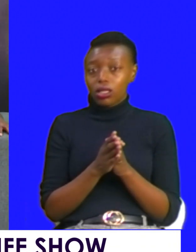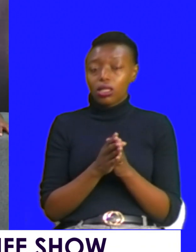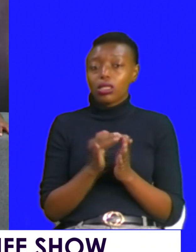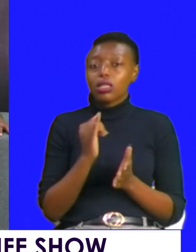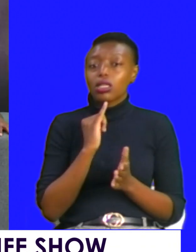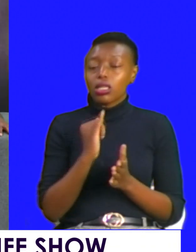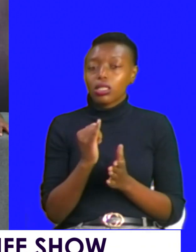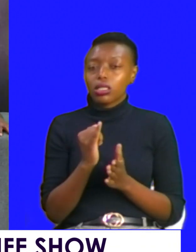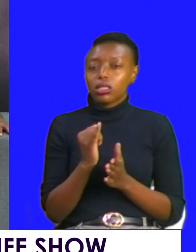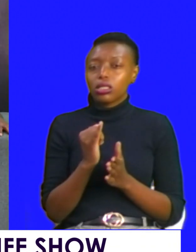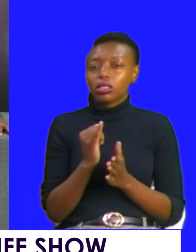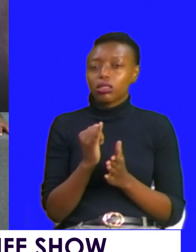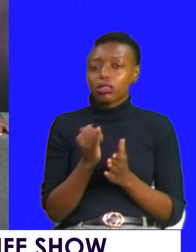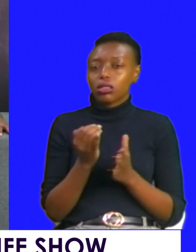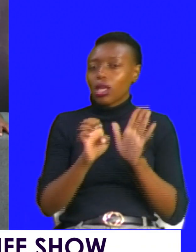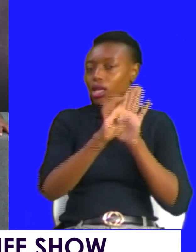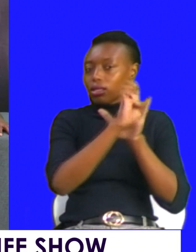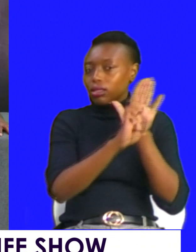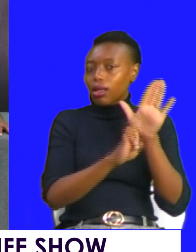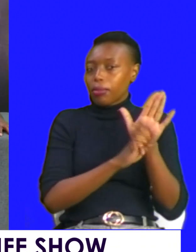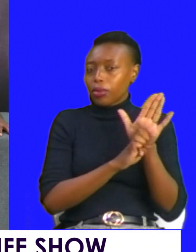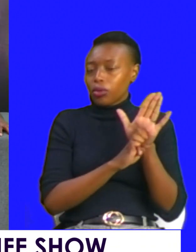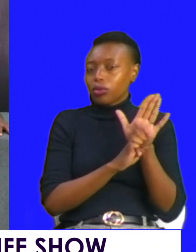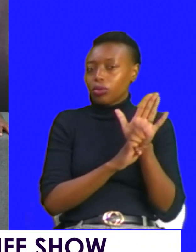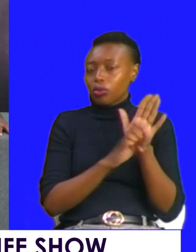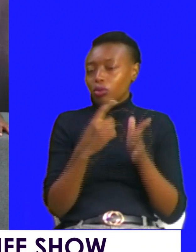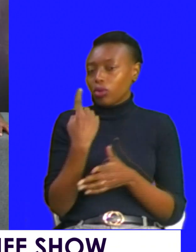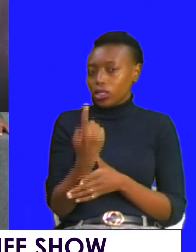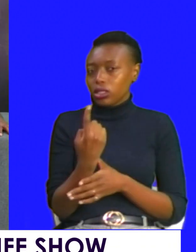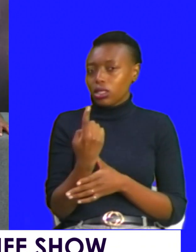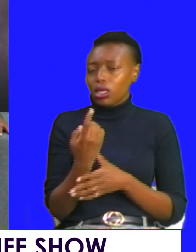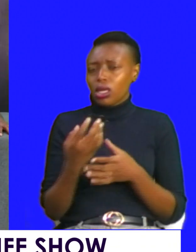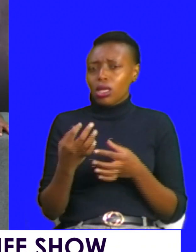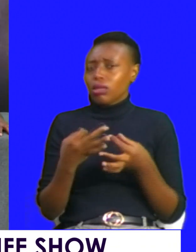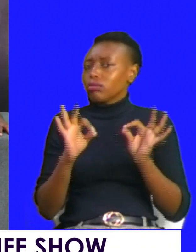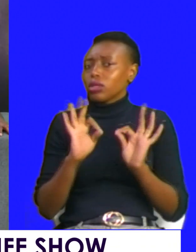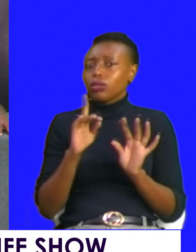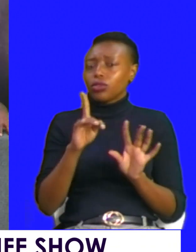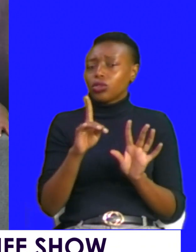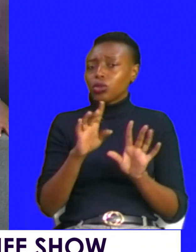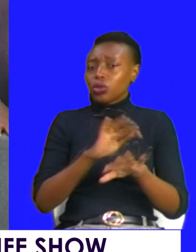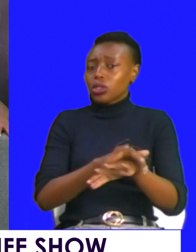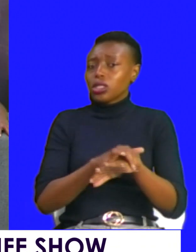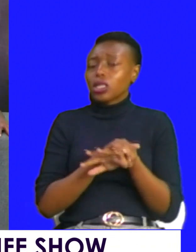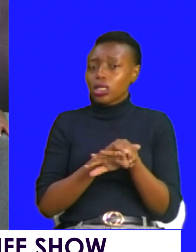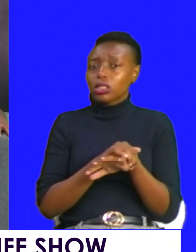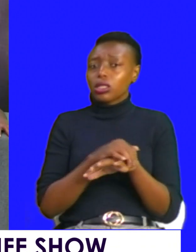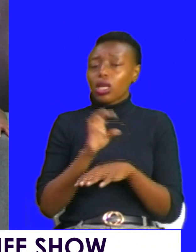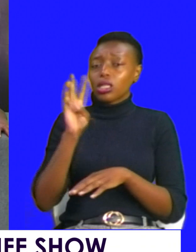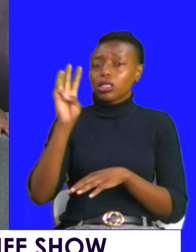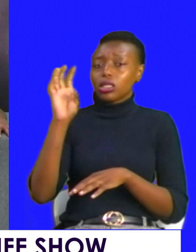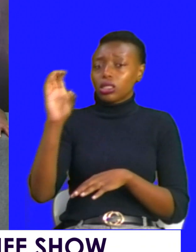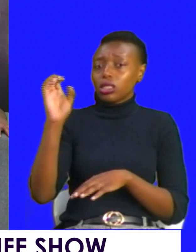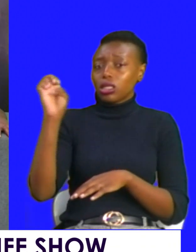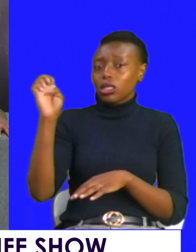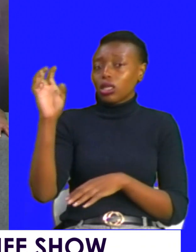CEO in an elevator. Maybe you work on 5th floor and you are on ground floor,